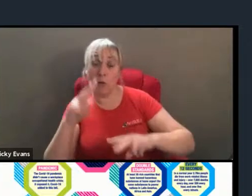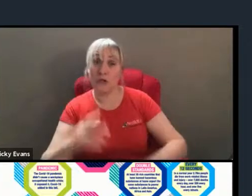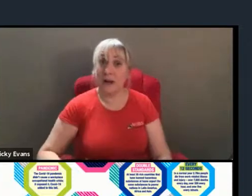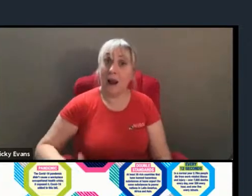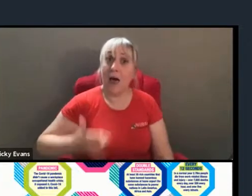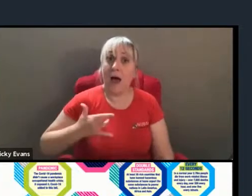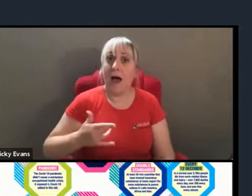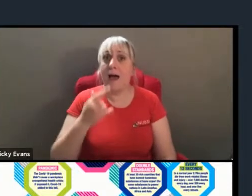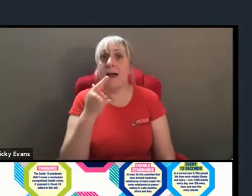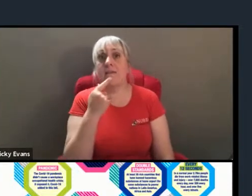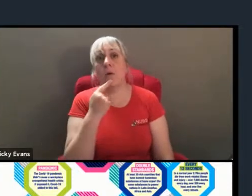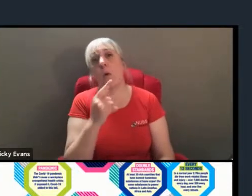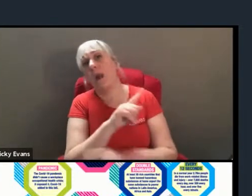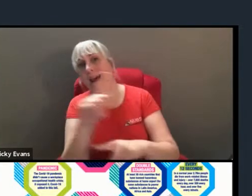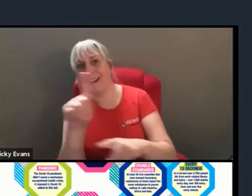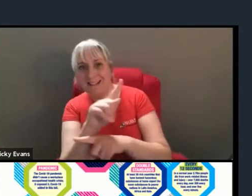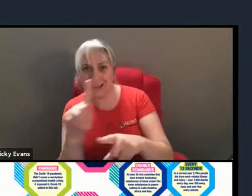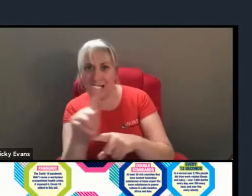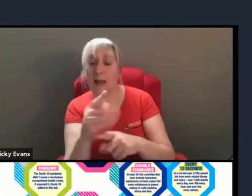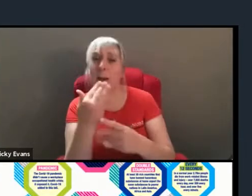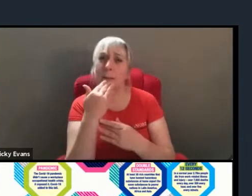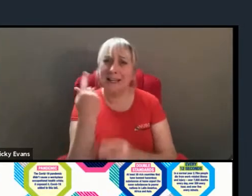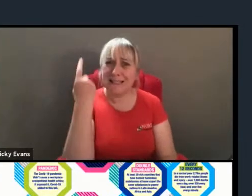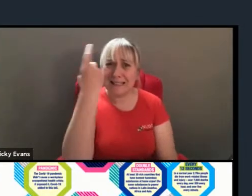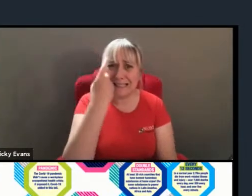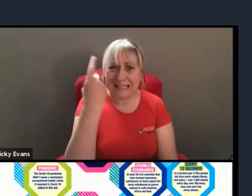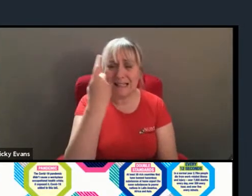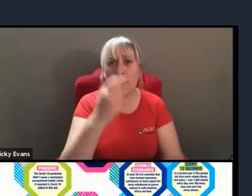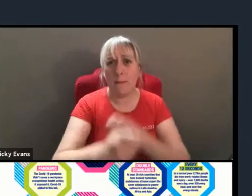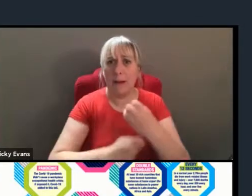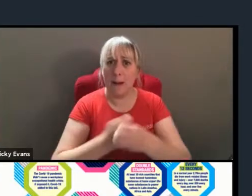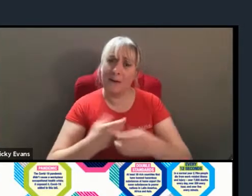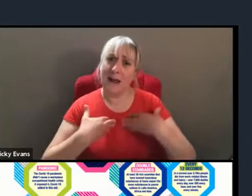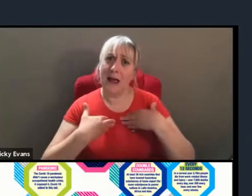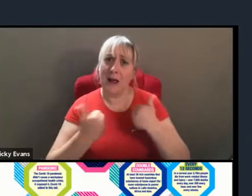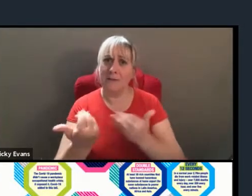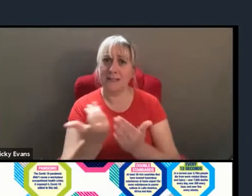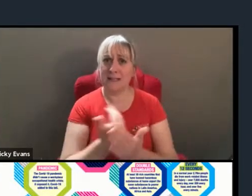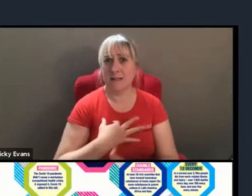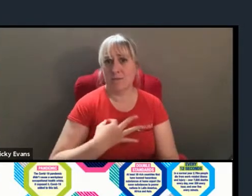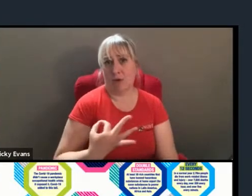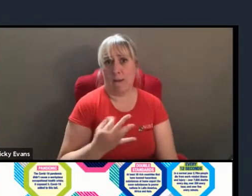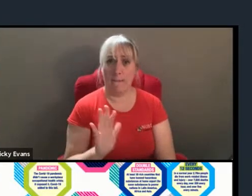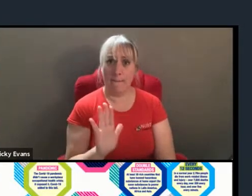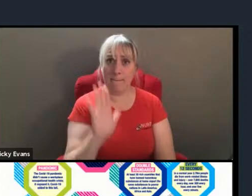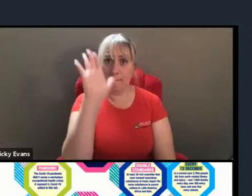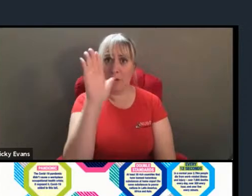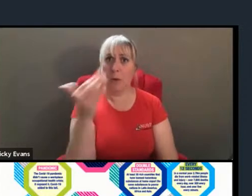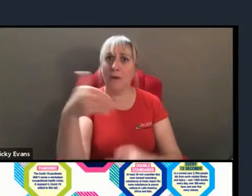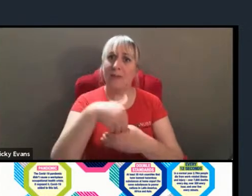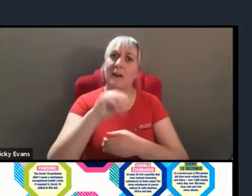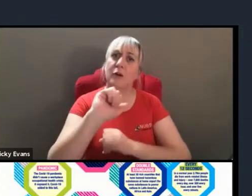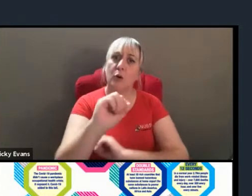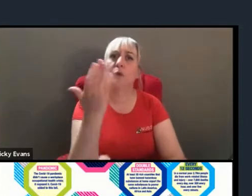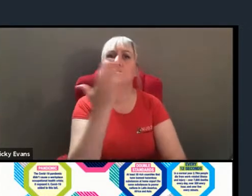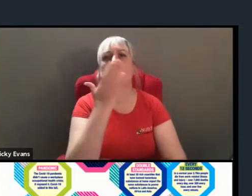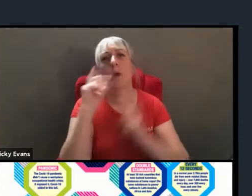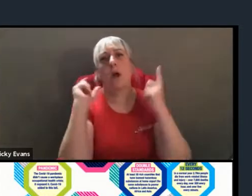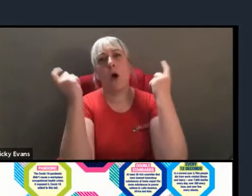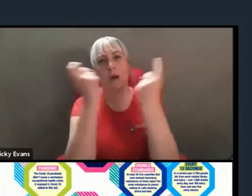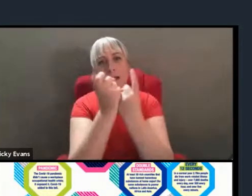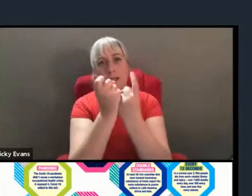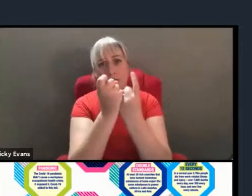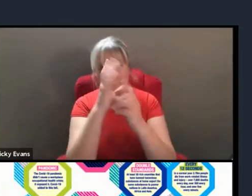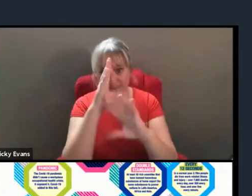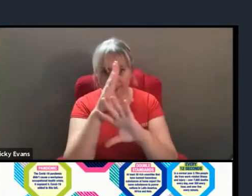not one already, please consider volunteering to become a health and safety rep in your school or college. We've got brilliant online